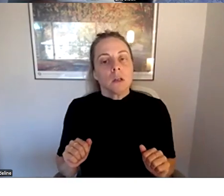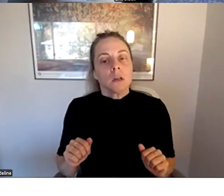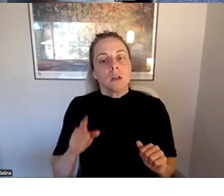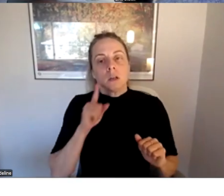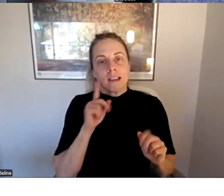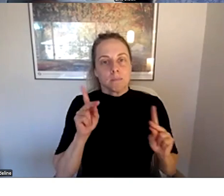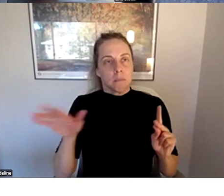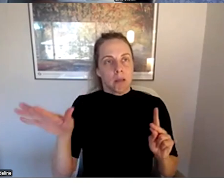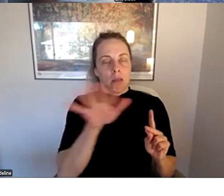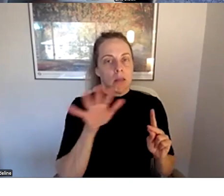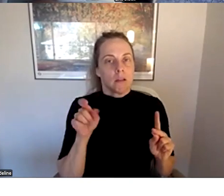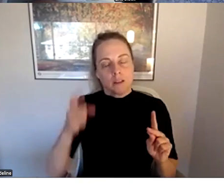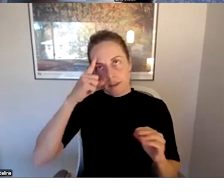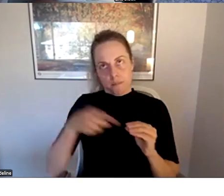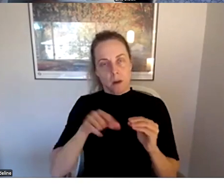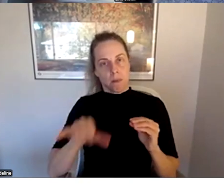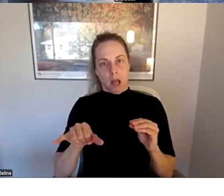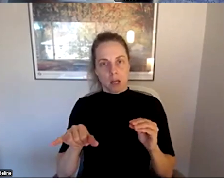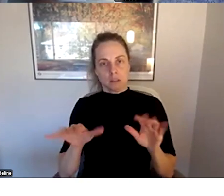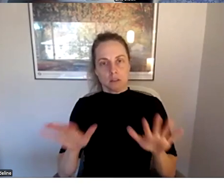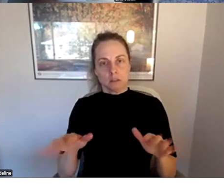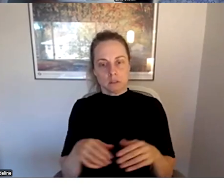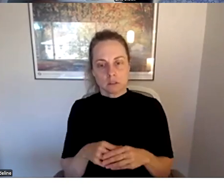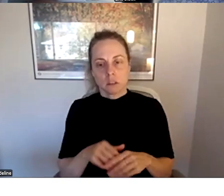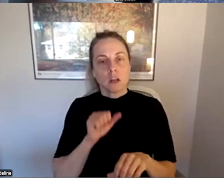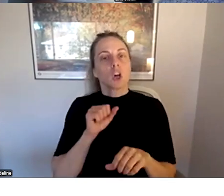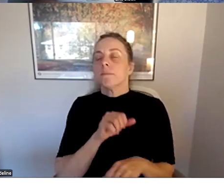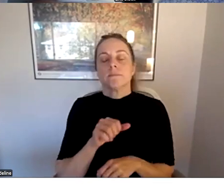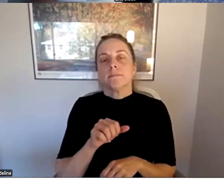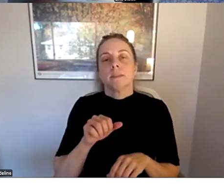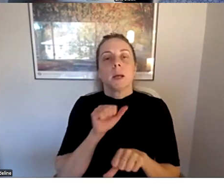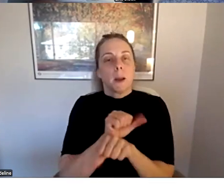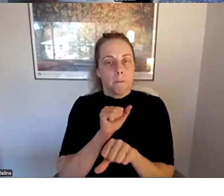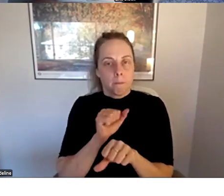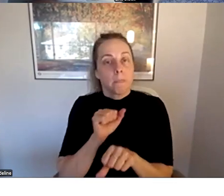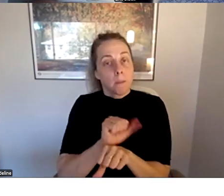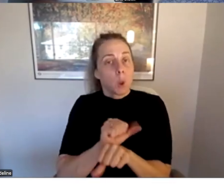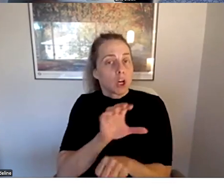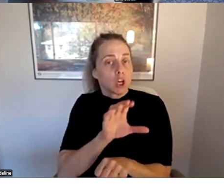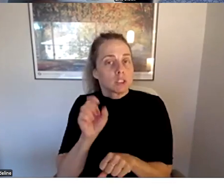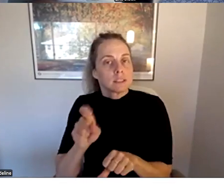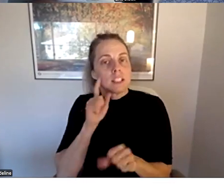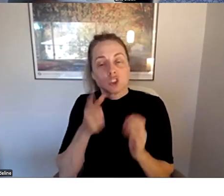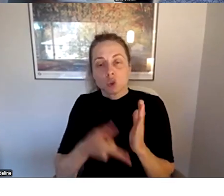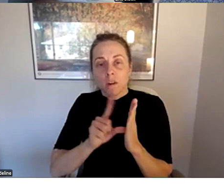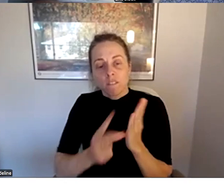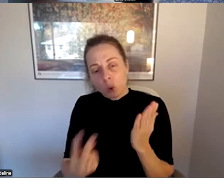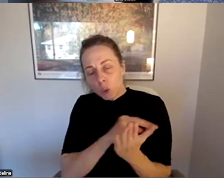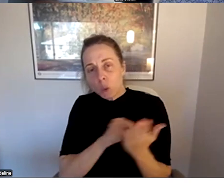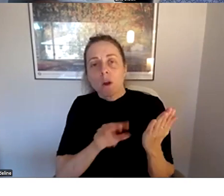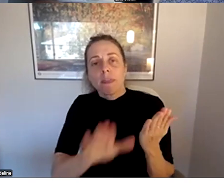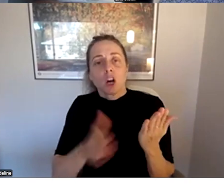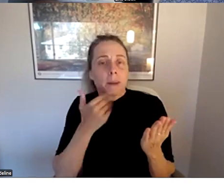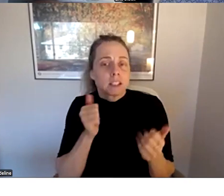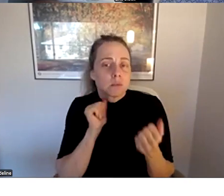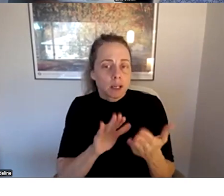to think about that. I think employers need to, you know, review their best practices every year to make